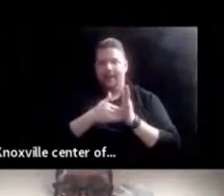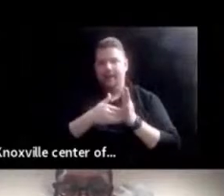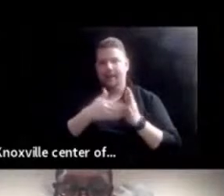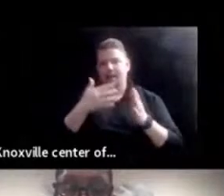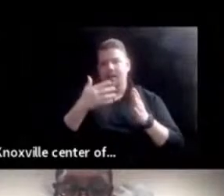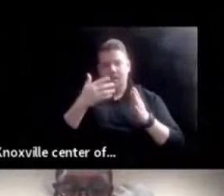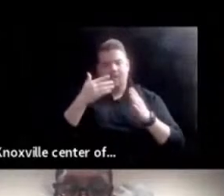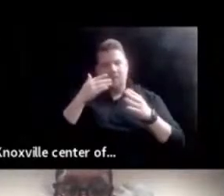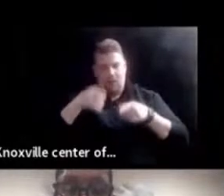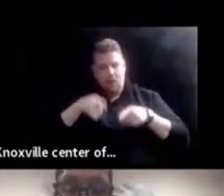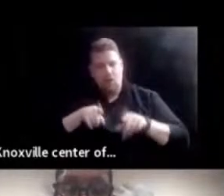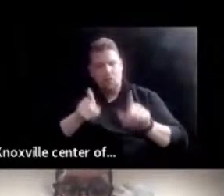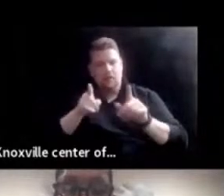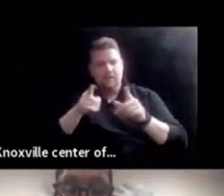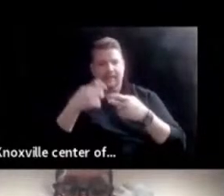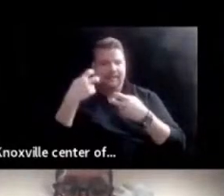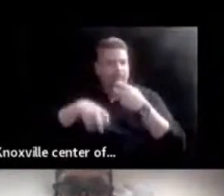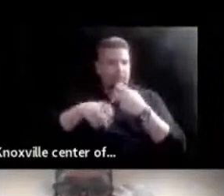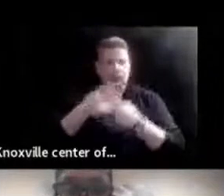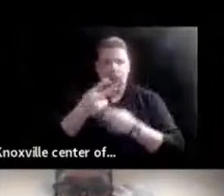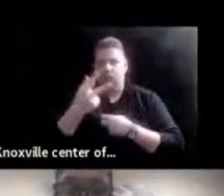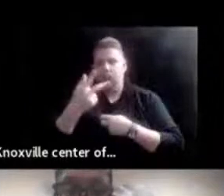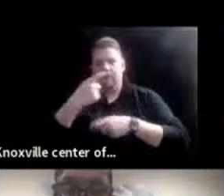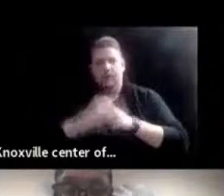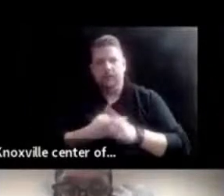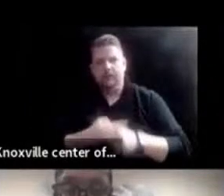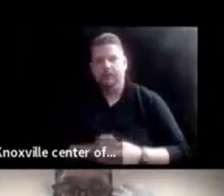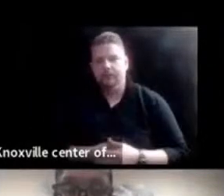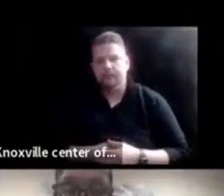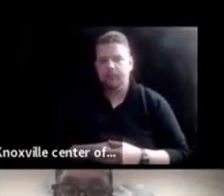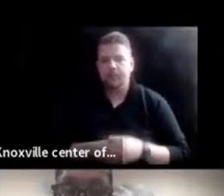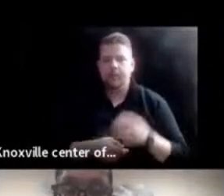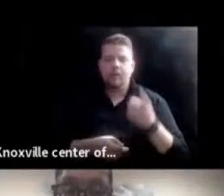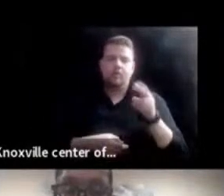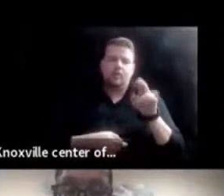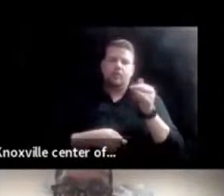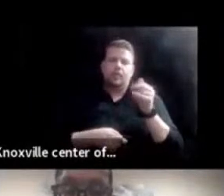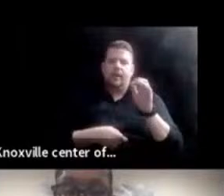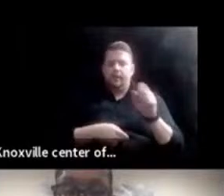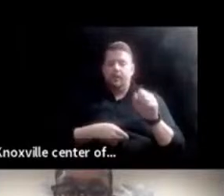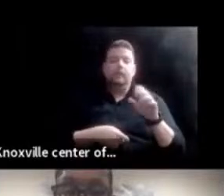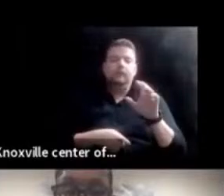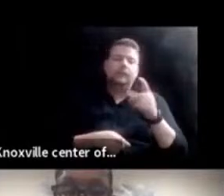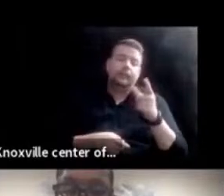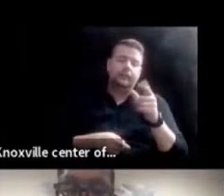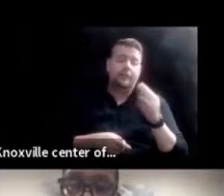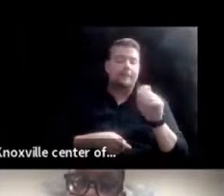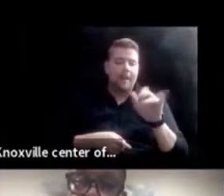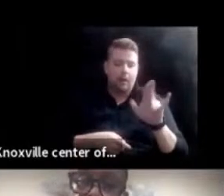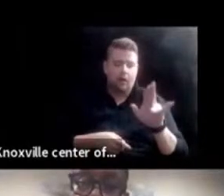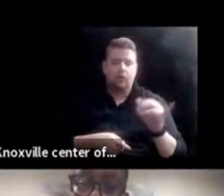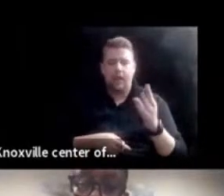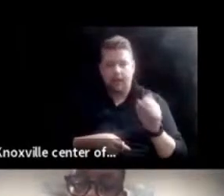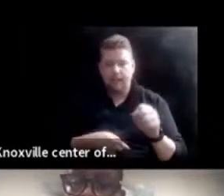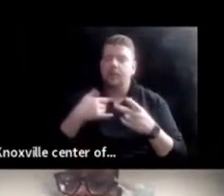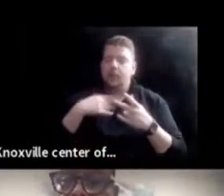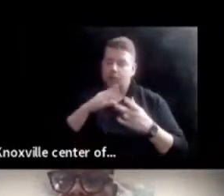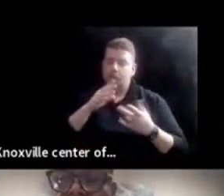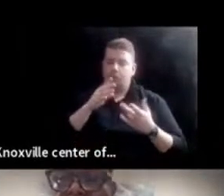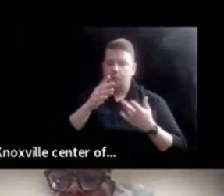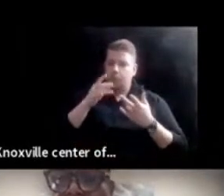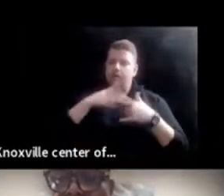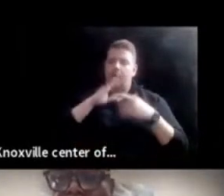these difficult 2 or 3 months. Absolutely agree with you, Dr. Sweeney. I think that we talk a lot about fatigue from everything, and I